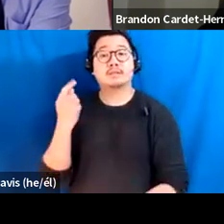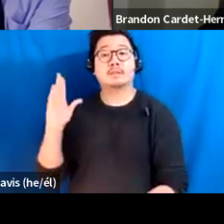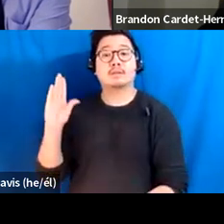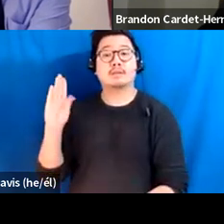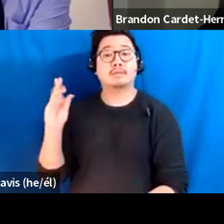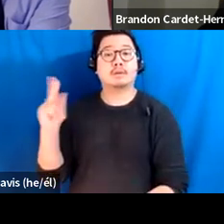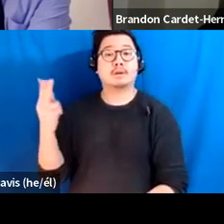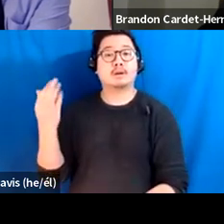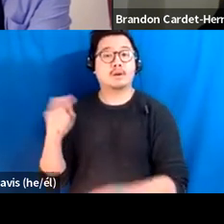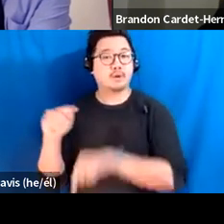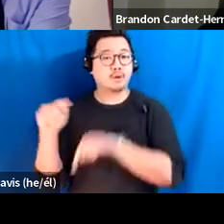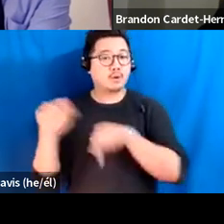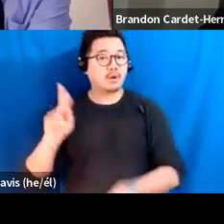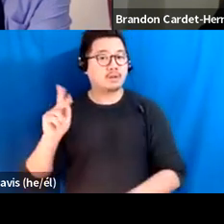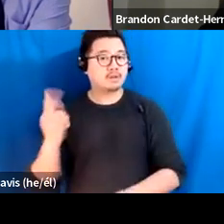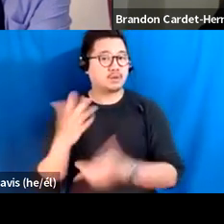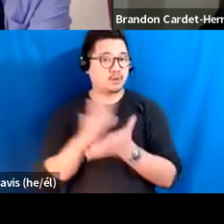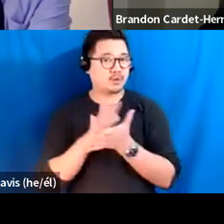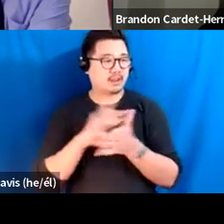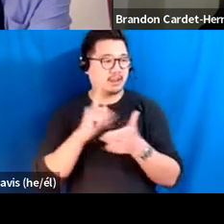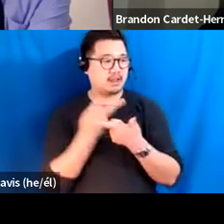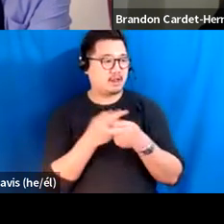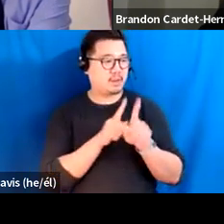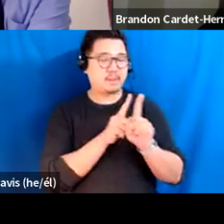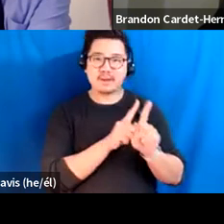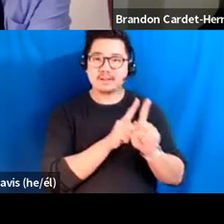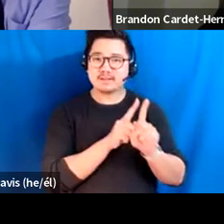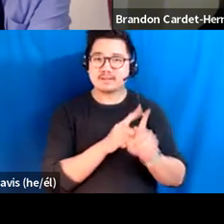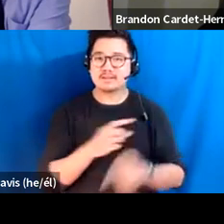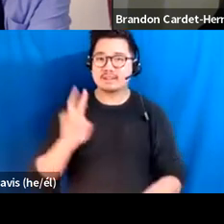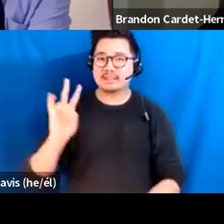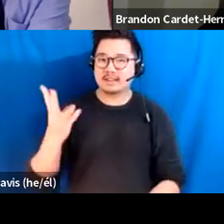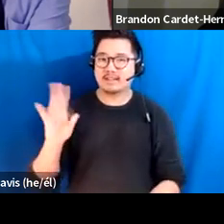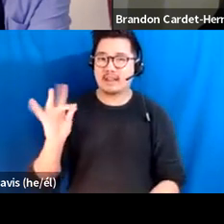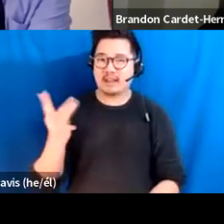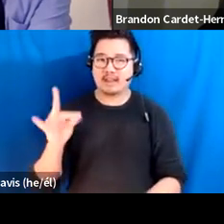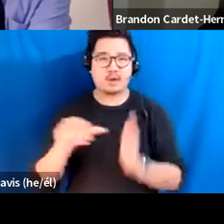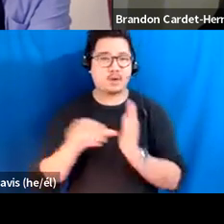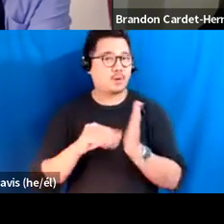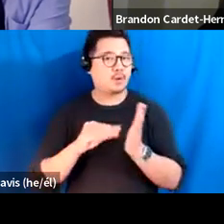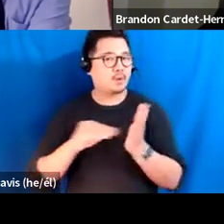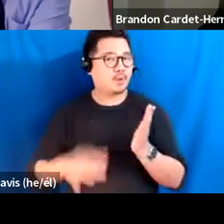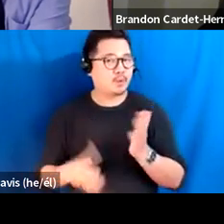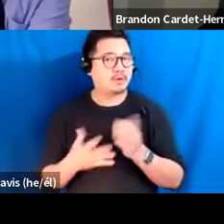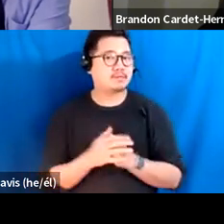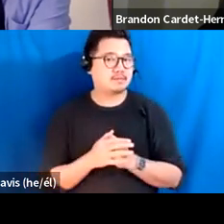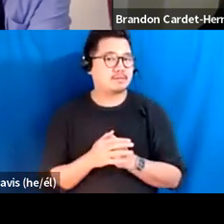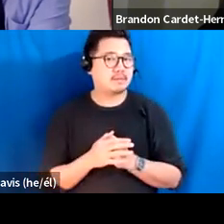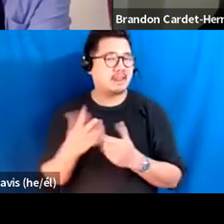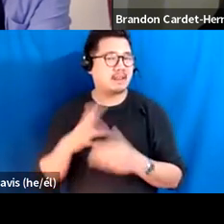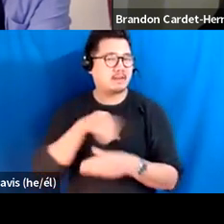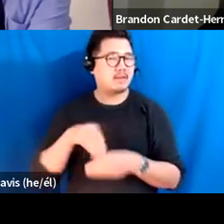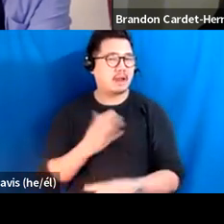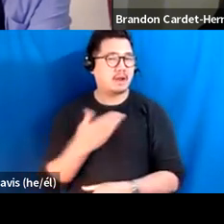to the king's school and mentors the seventh and eighth graders as part of our hub school